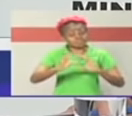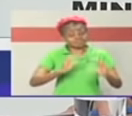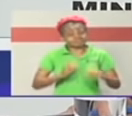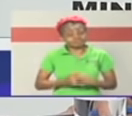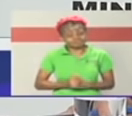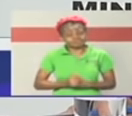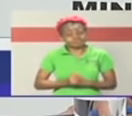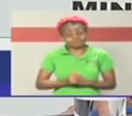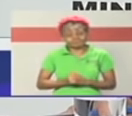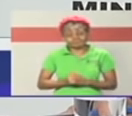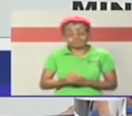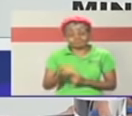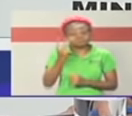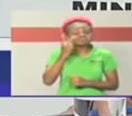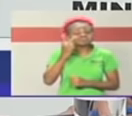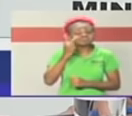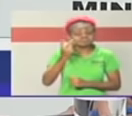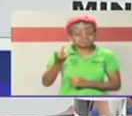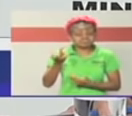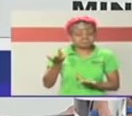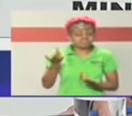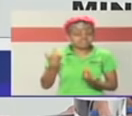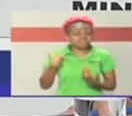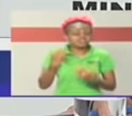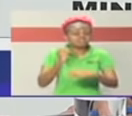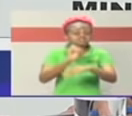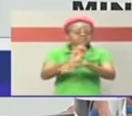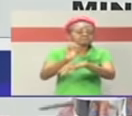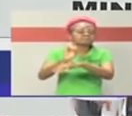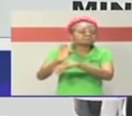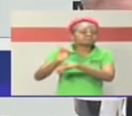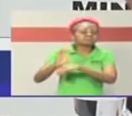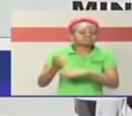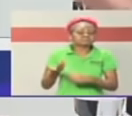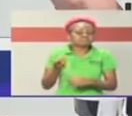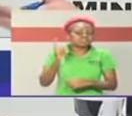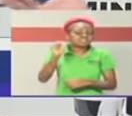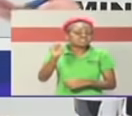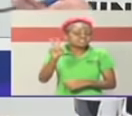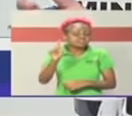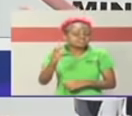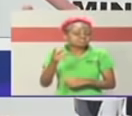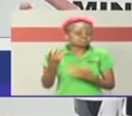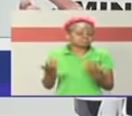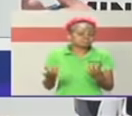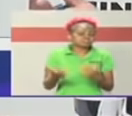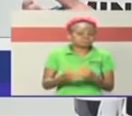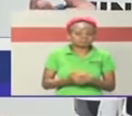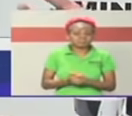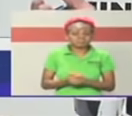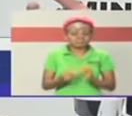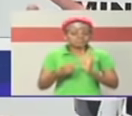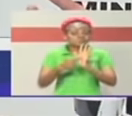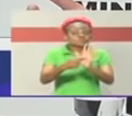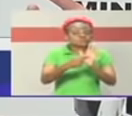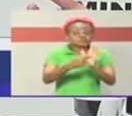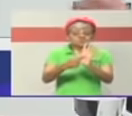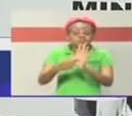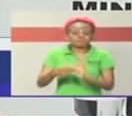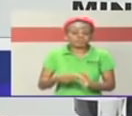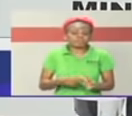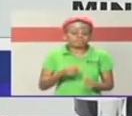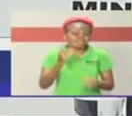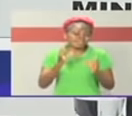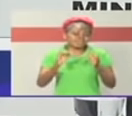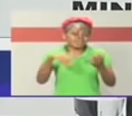we have the hot zone ad running on TV now, alerting people, this is your fate in an ICU if you